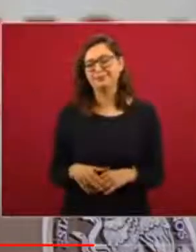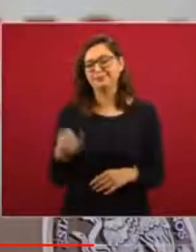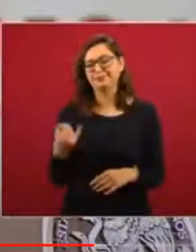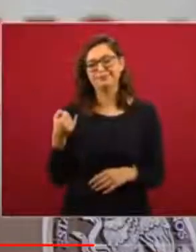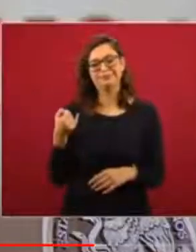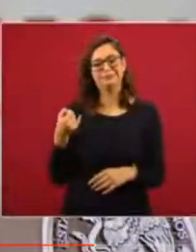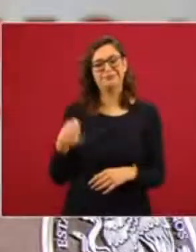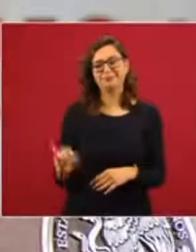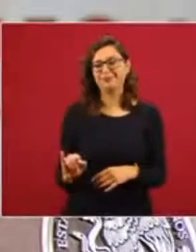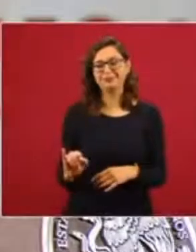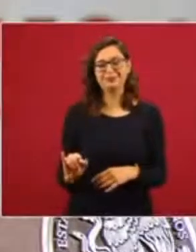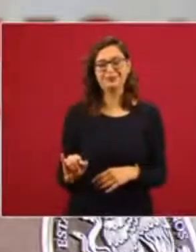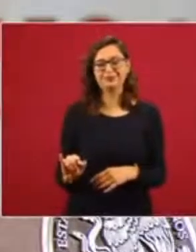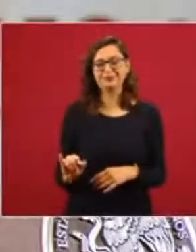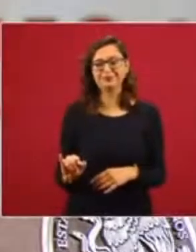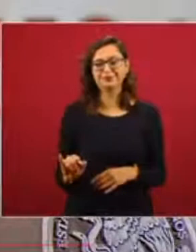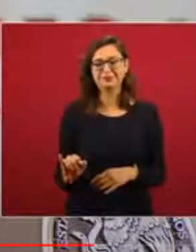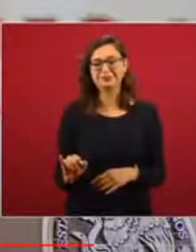que